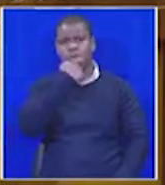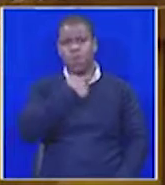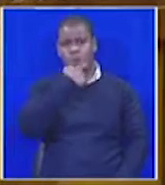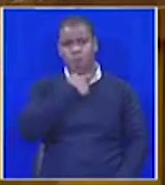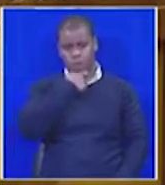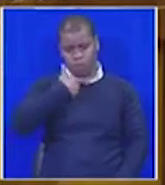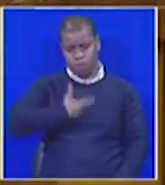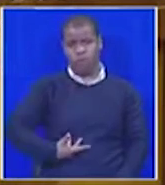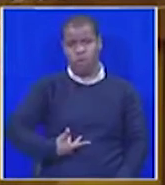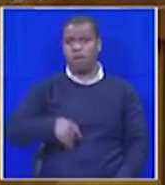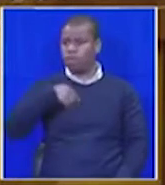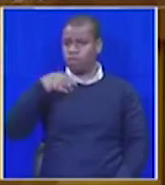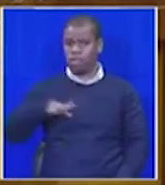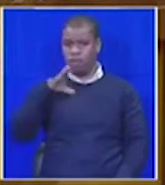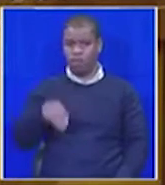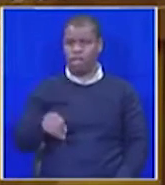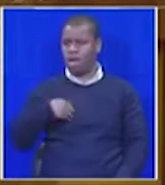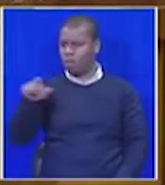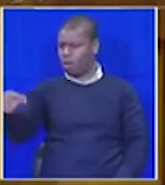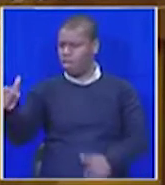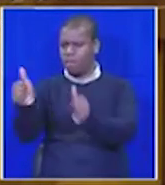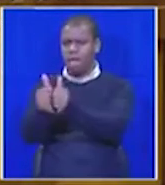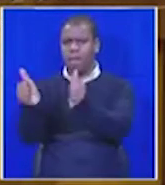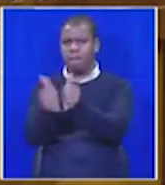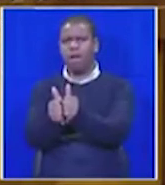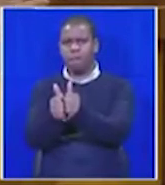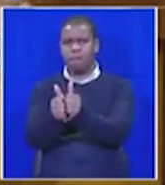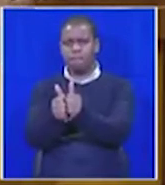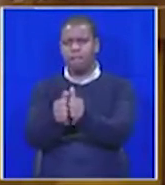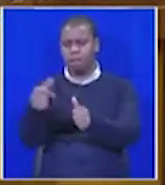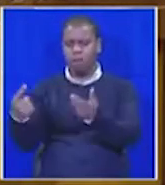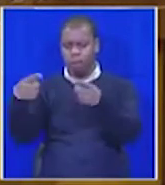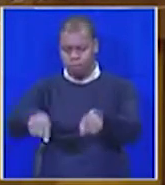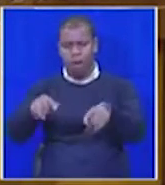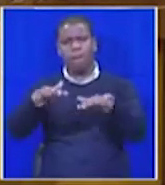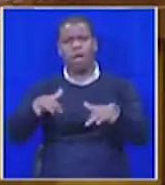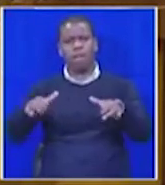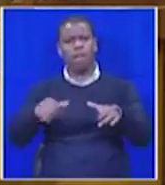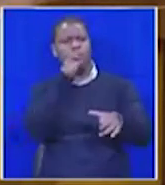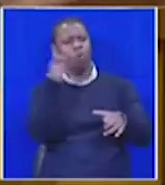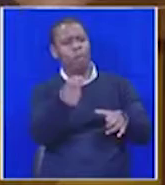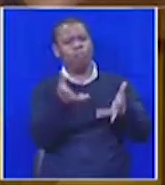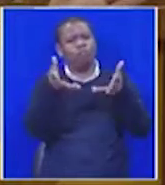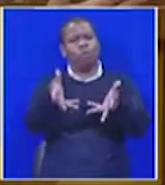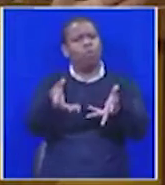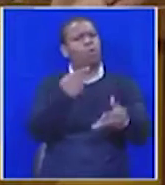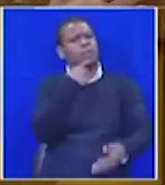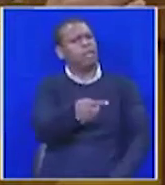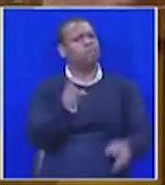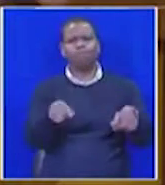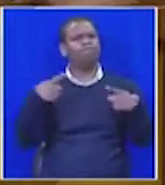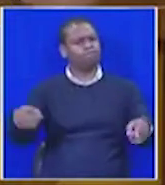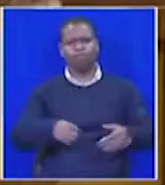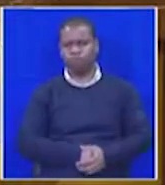completely unacceptable that somebody who is a member, an honourable member of this House, can come to this House and make these kinds of homophobic